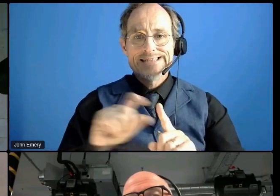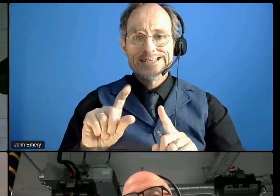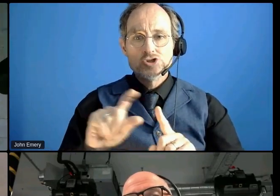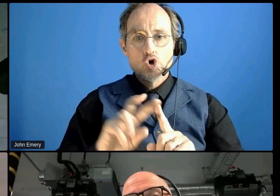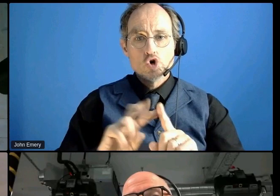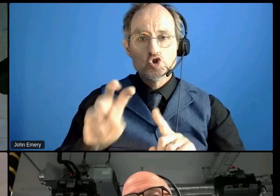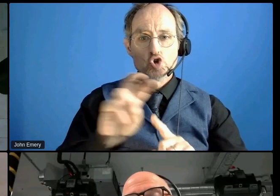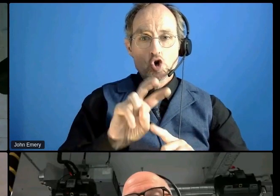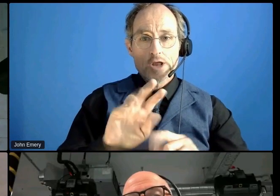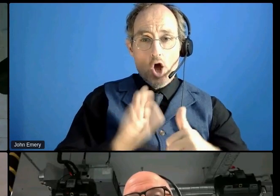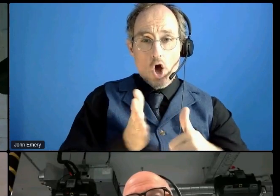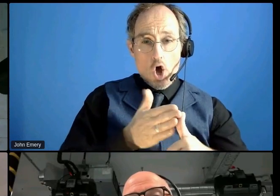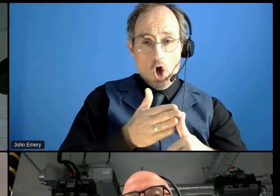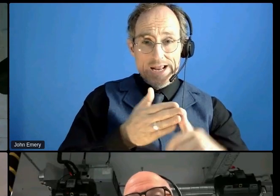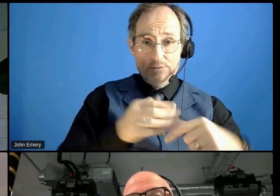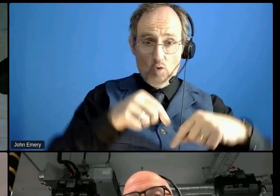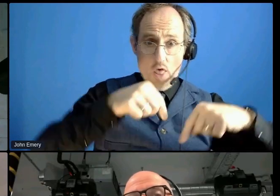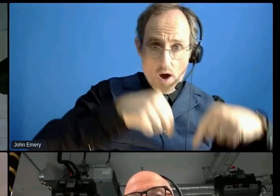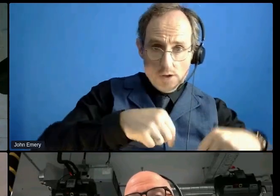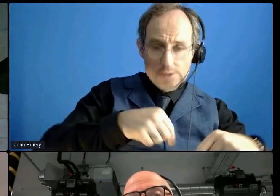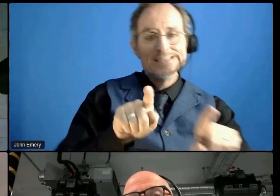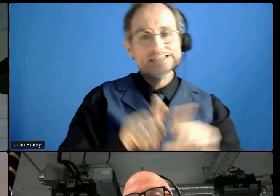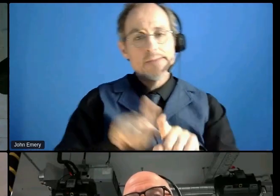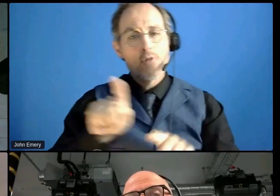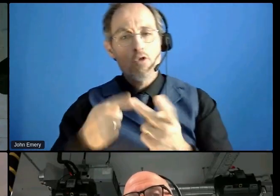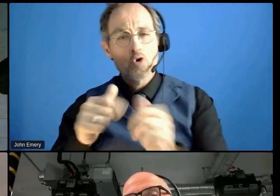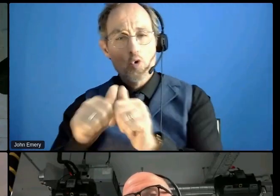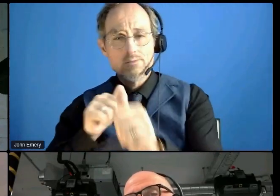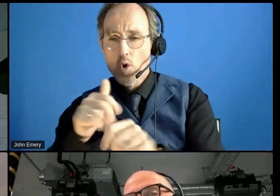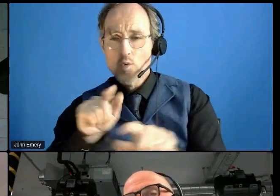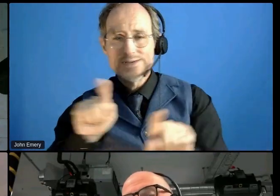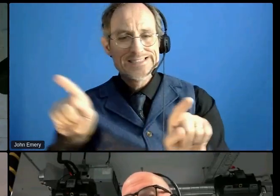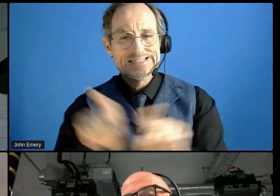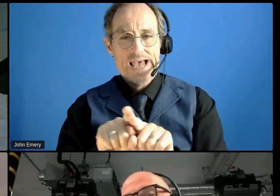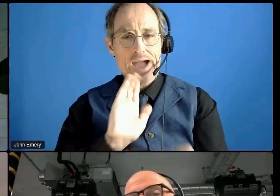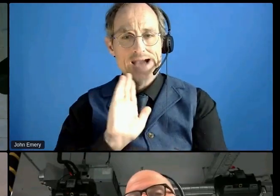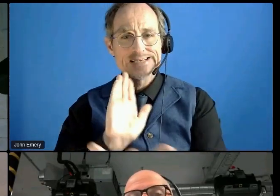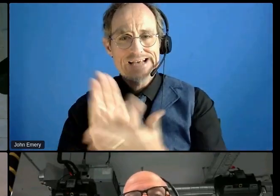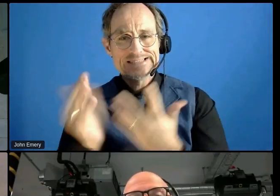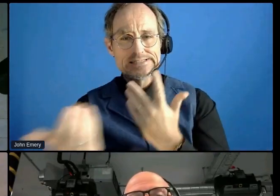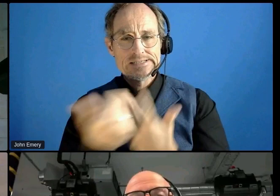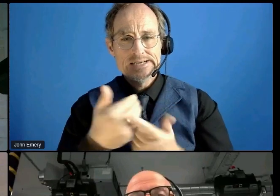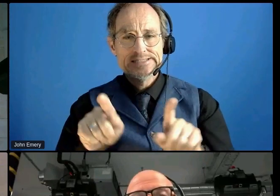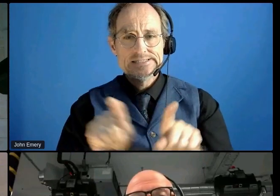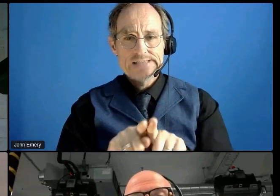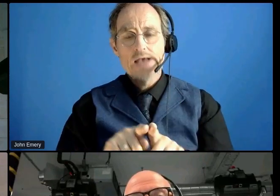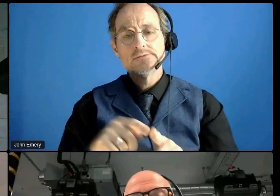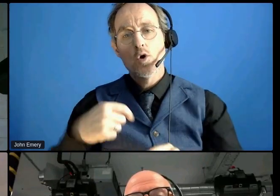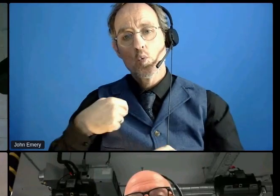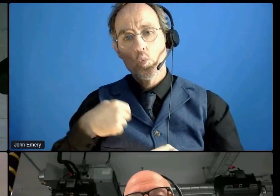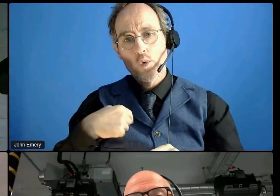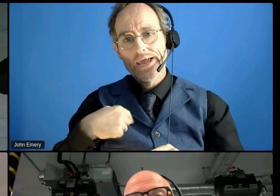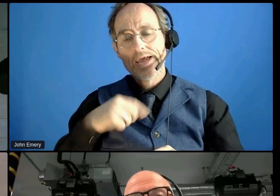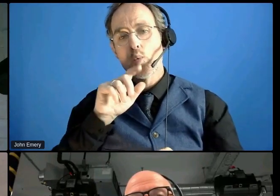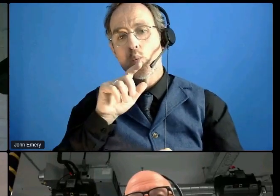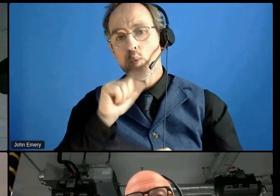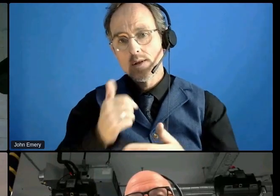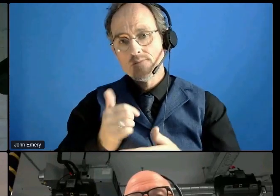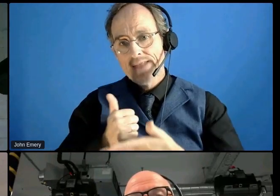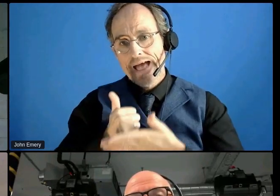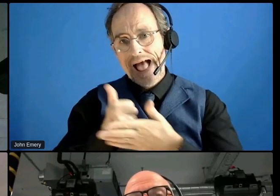accessibility issues, and 26% of the issues of accessibility issues we found in our app were down to color. And we